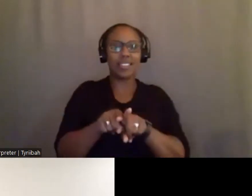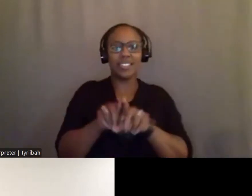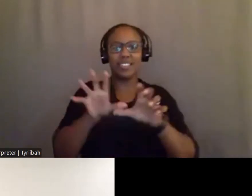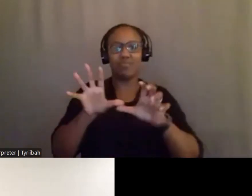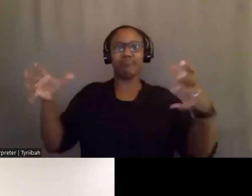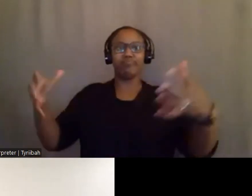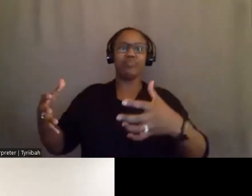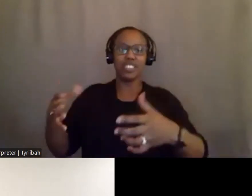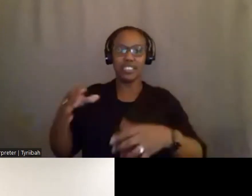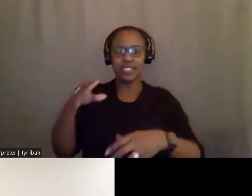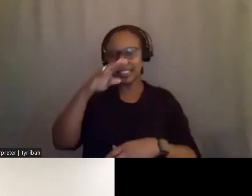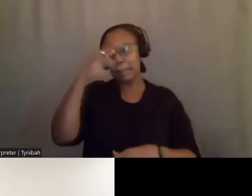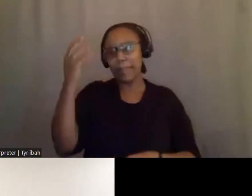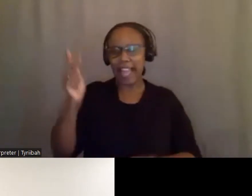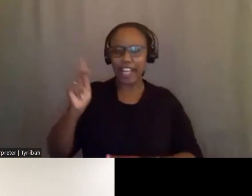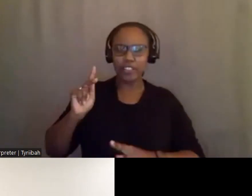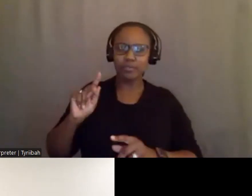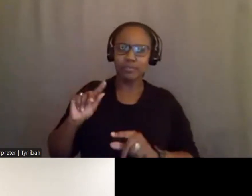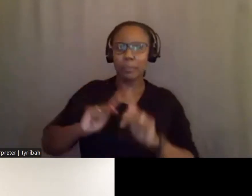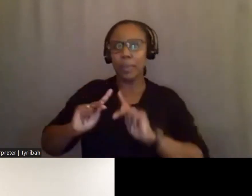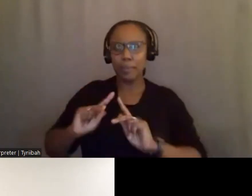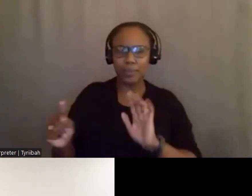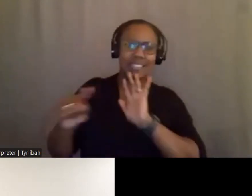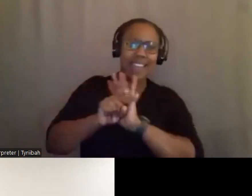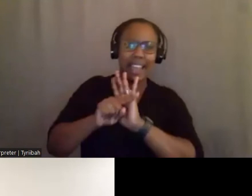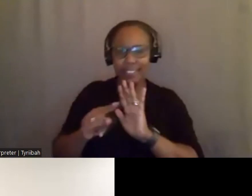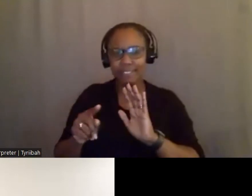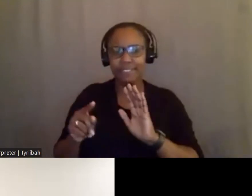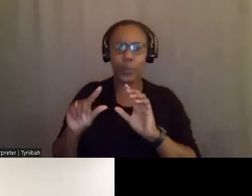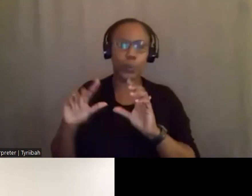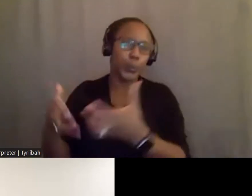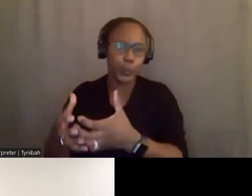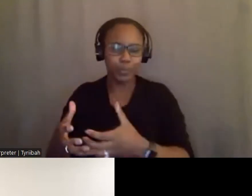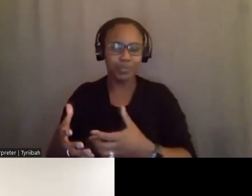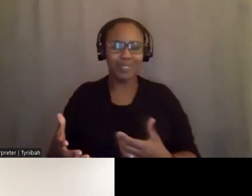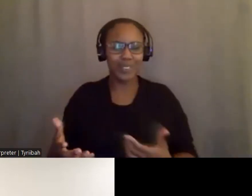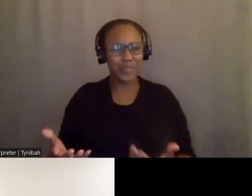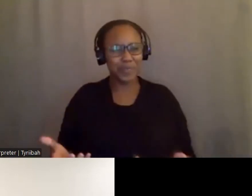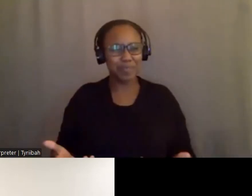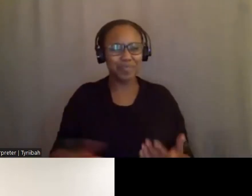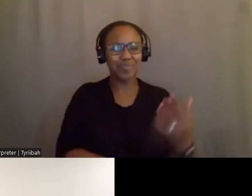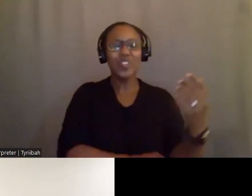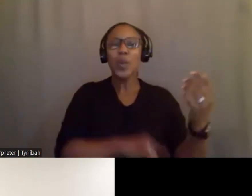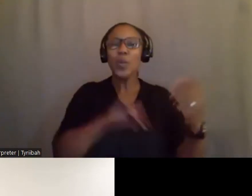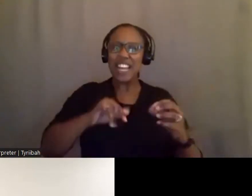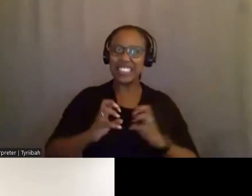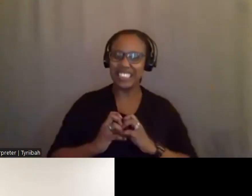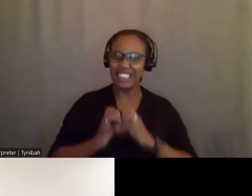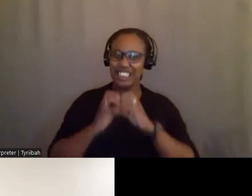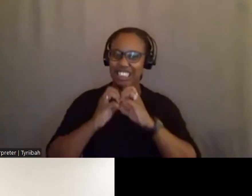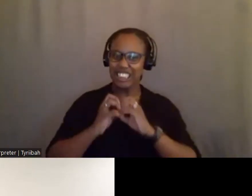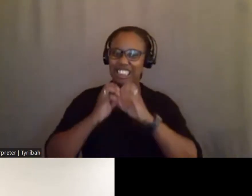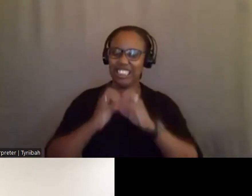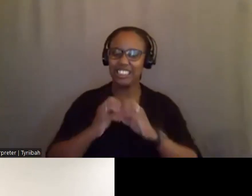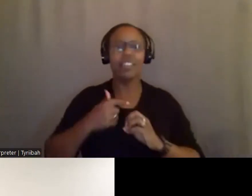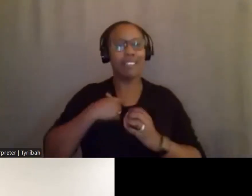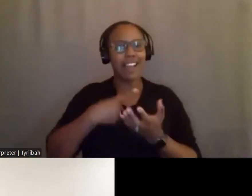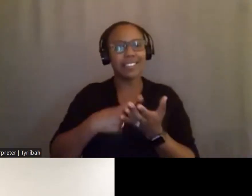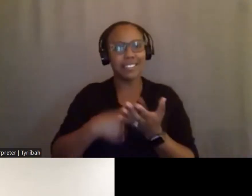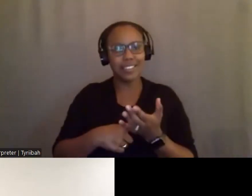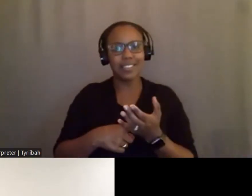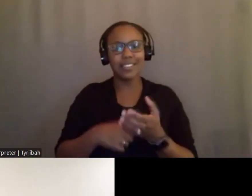is a negative kind of experience. And so that is the kind of tension that I talk about in the book, because we want to think